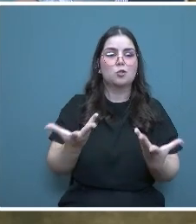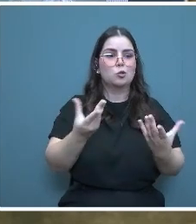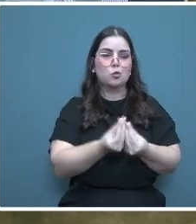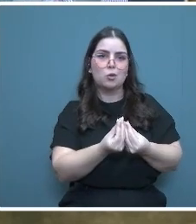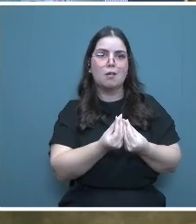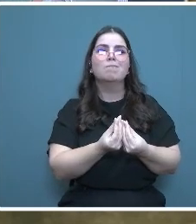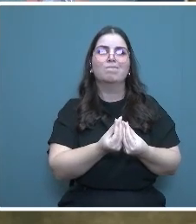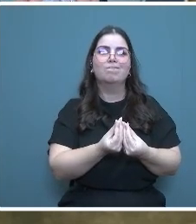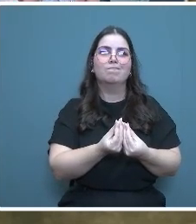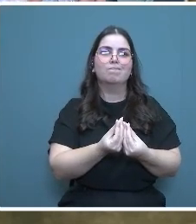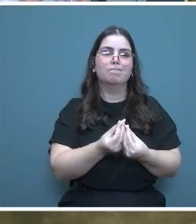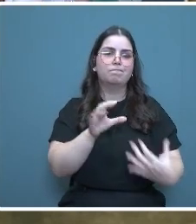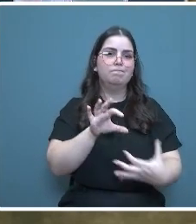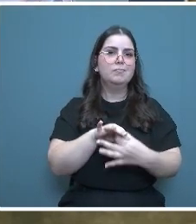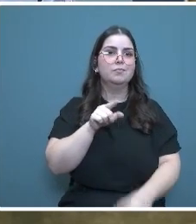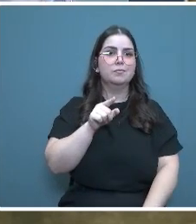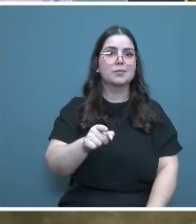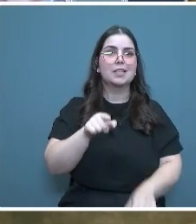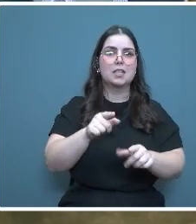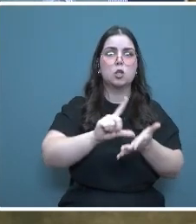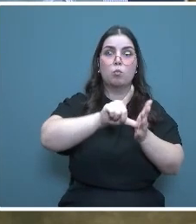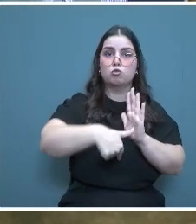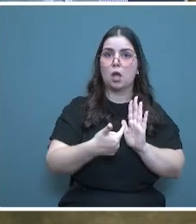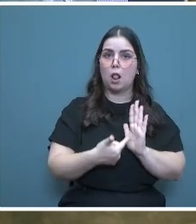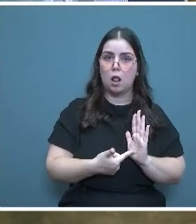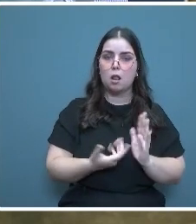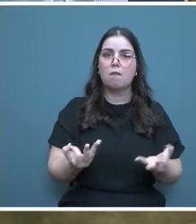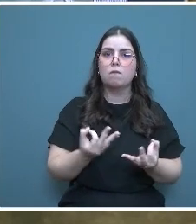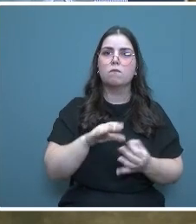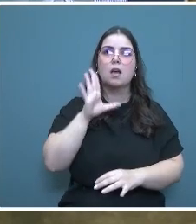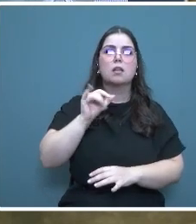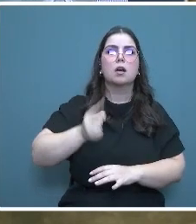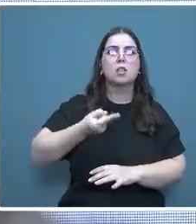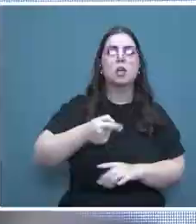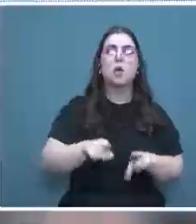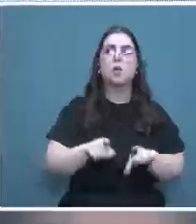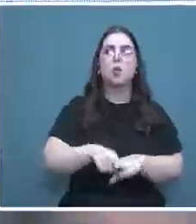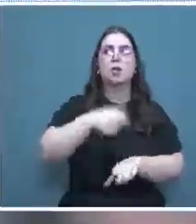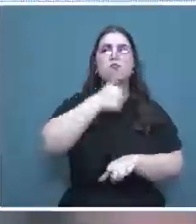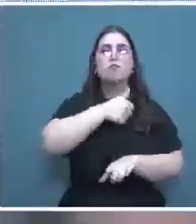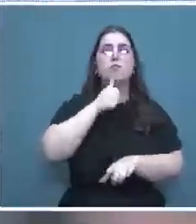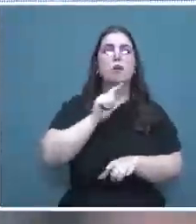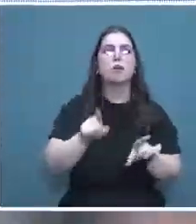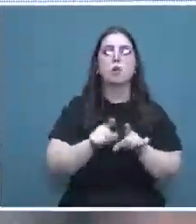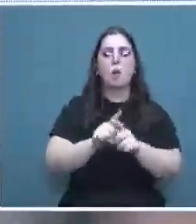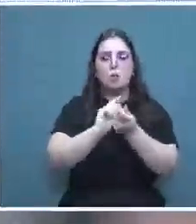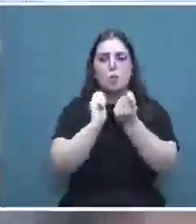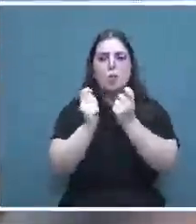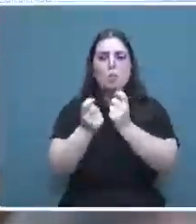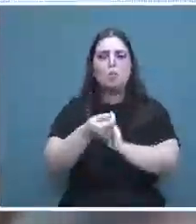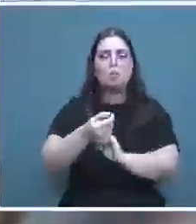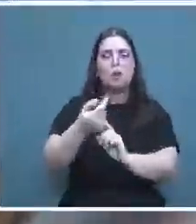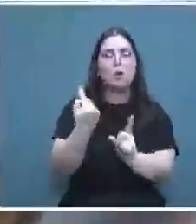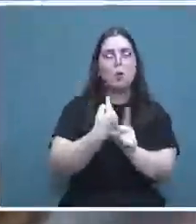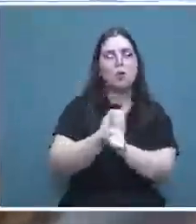partners from UNFPA, so this is a project. So they're trying to transform their pain in something crucial. And